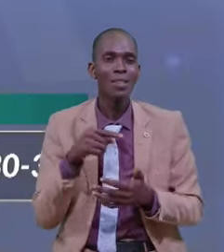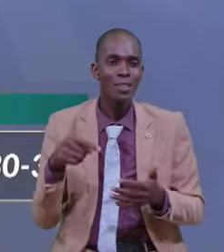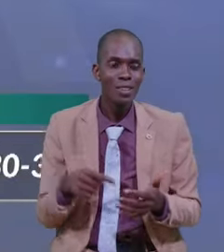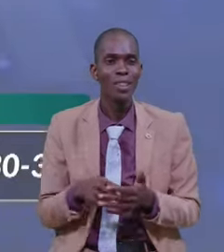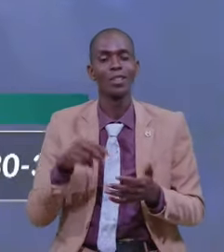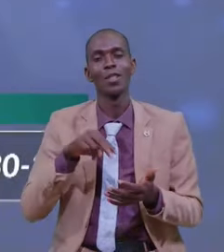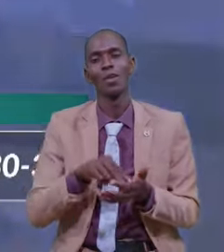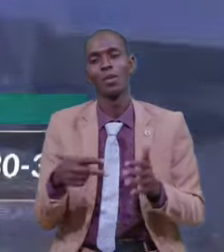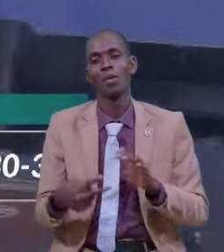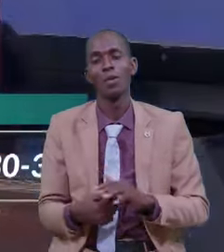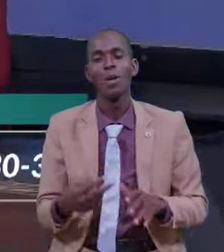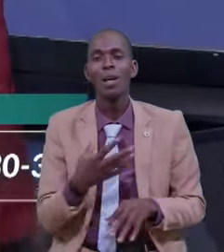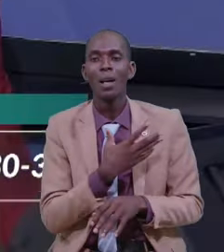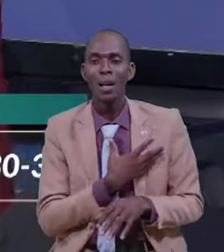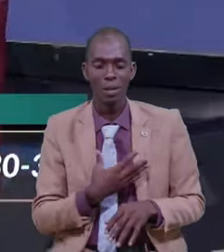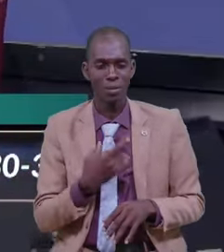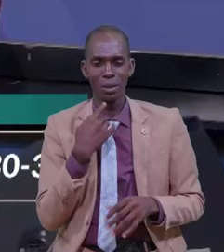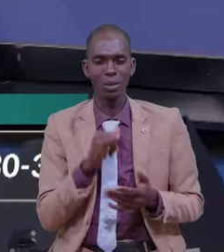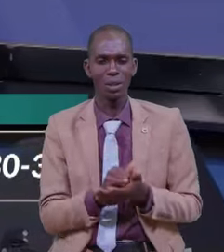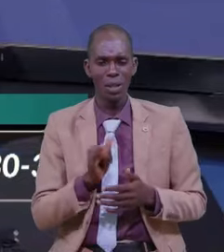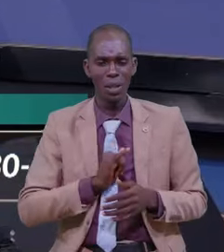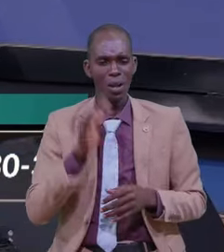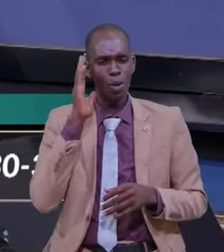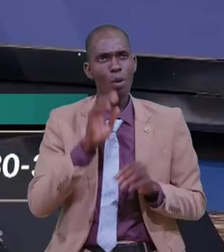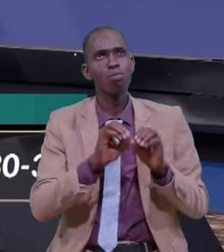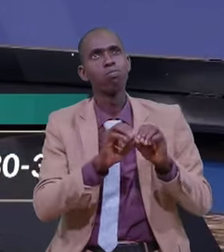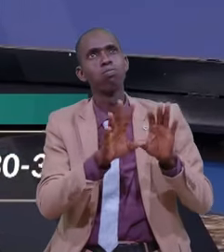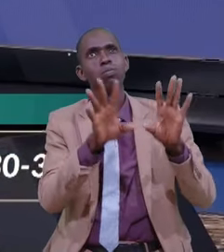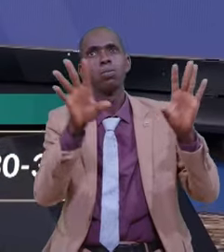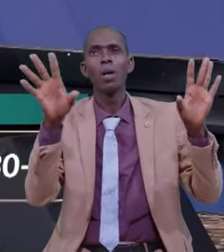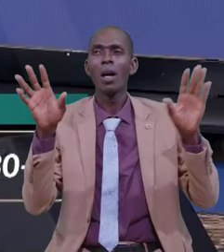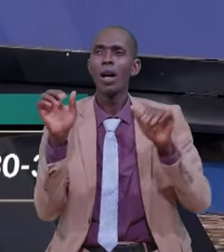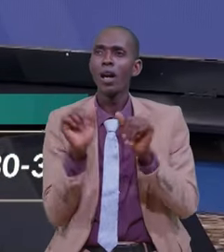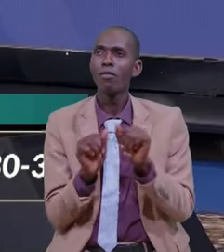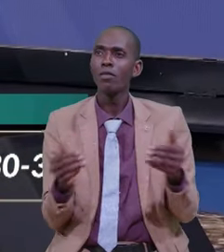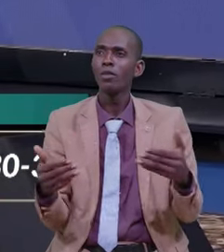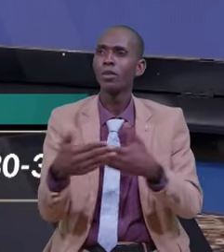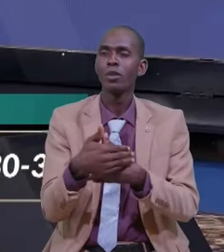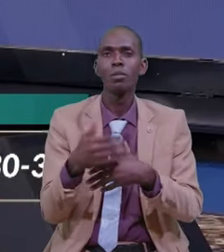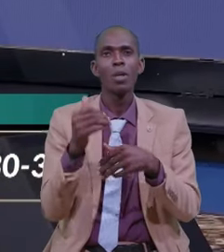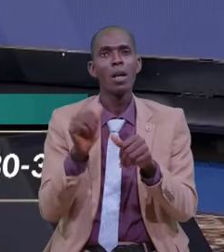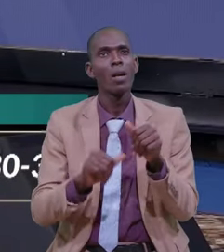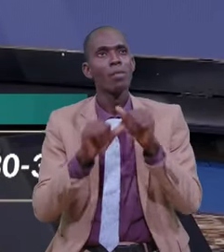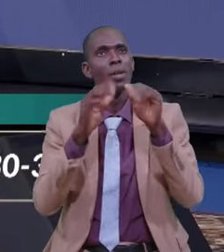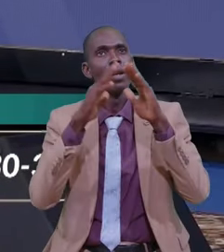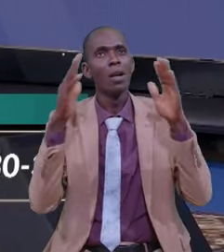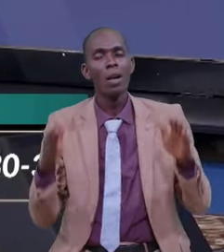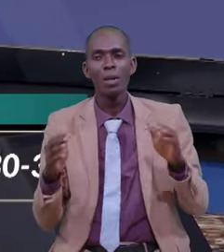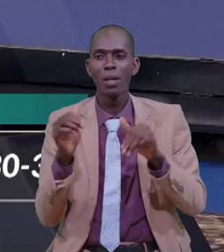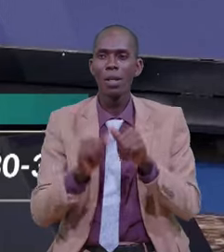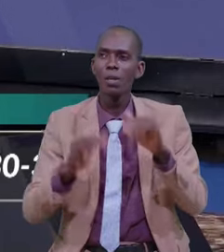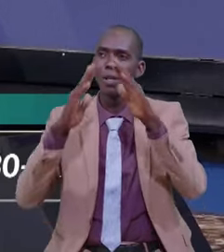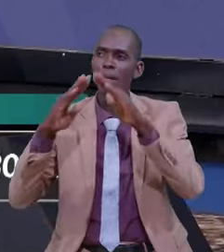purpose: I will lighten up every room of every house, in every city, in